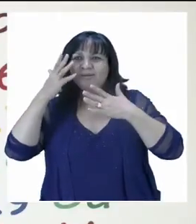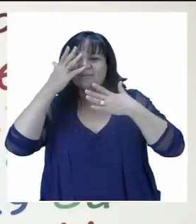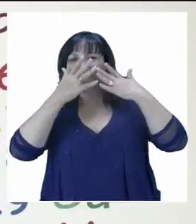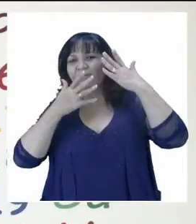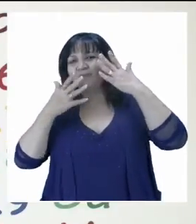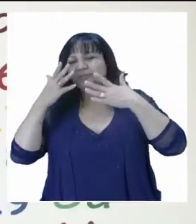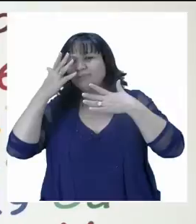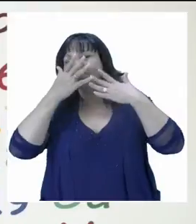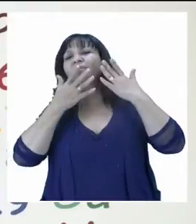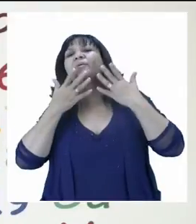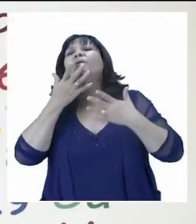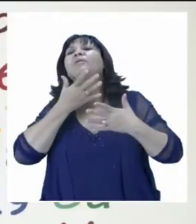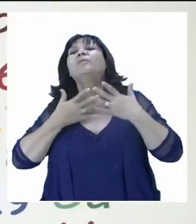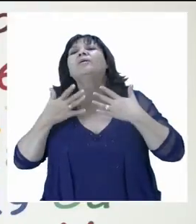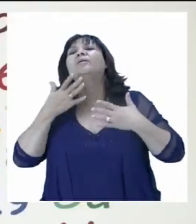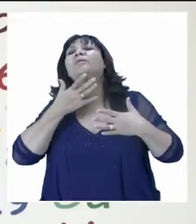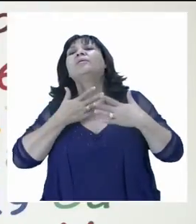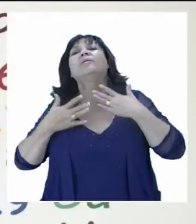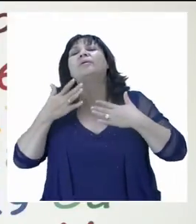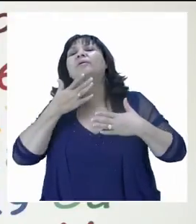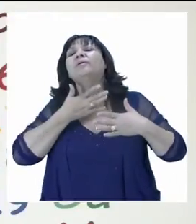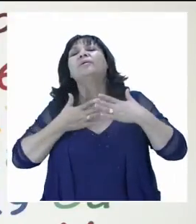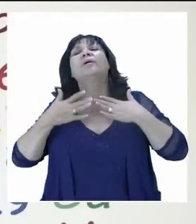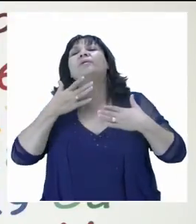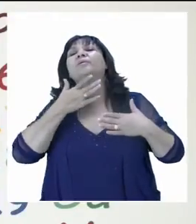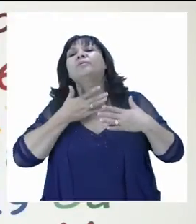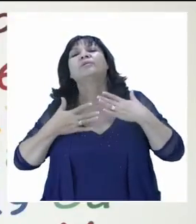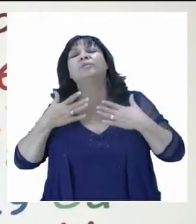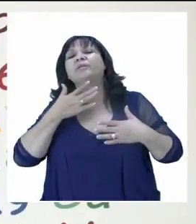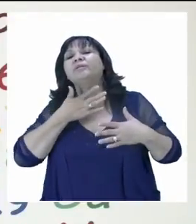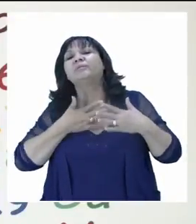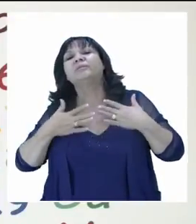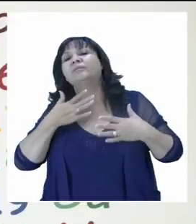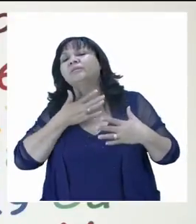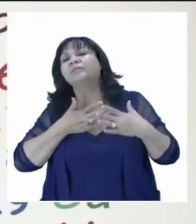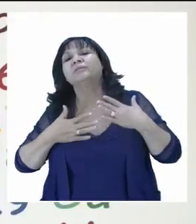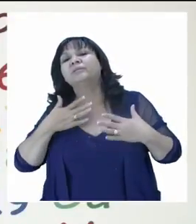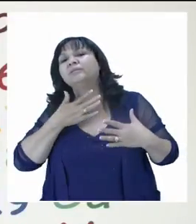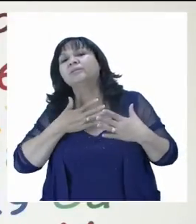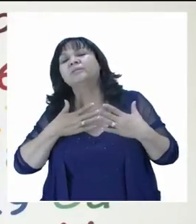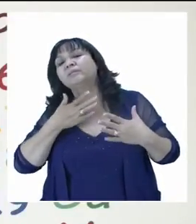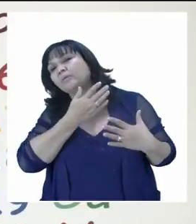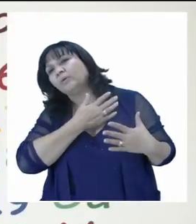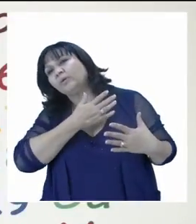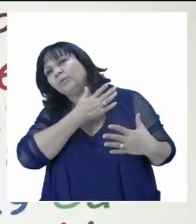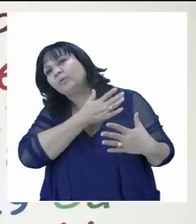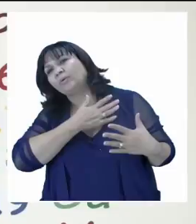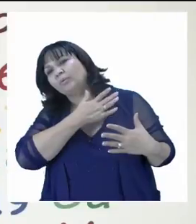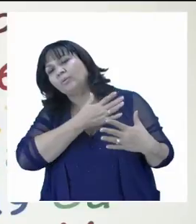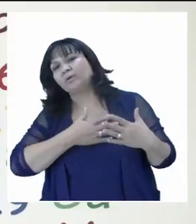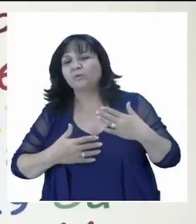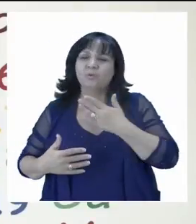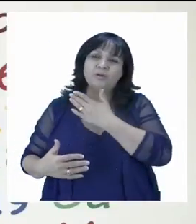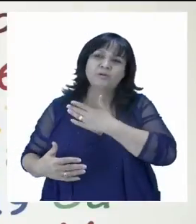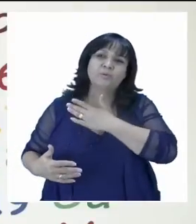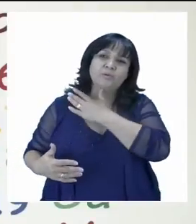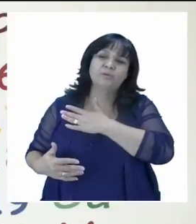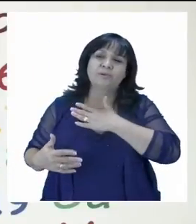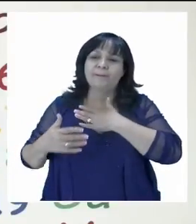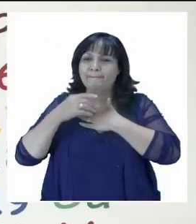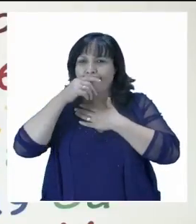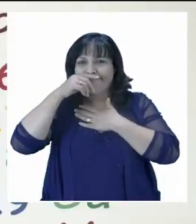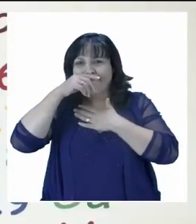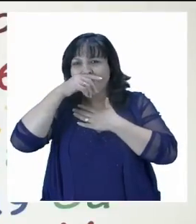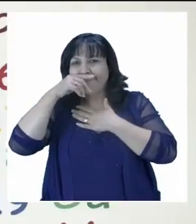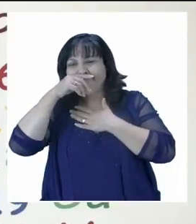wash, wash. Then we go down to our neck. Wash, wash, wash, wash, wash, wash. And then we do